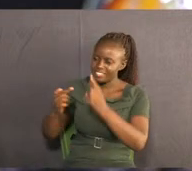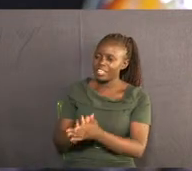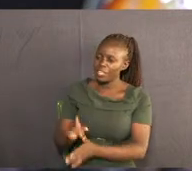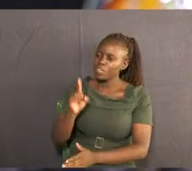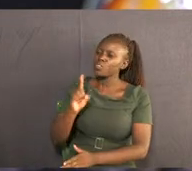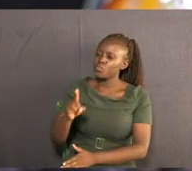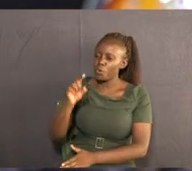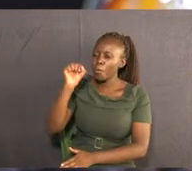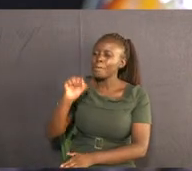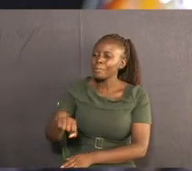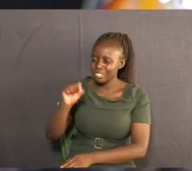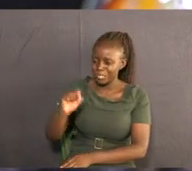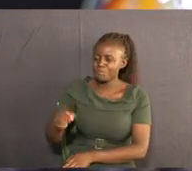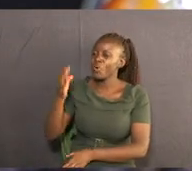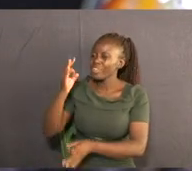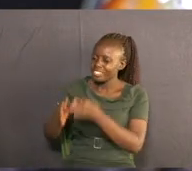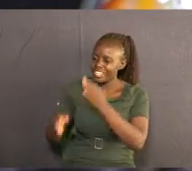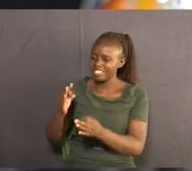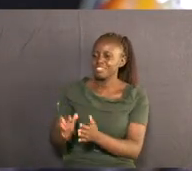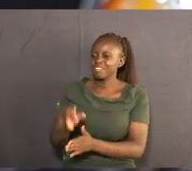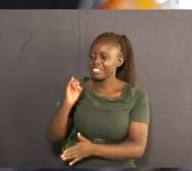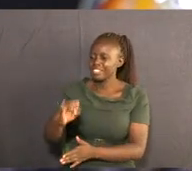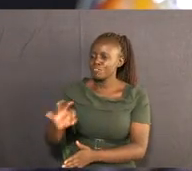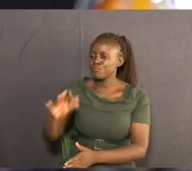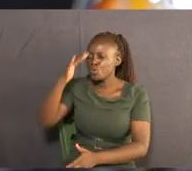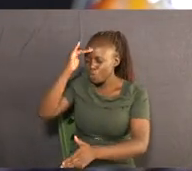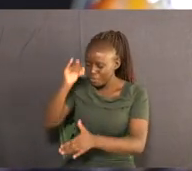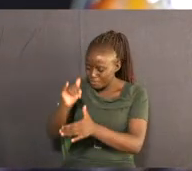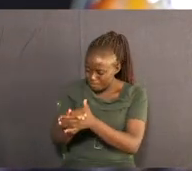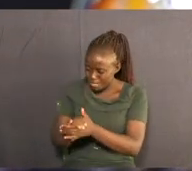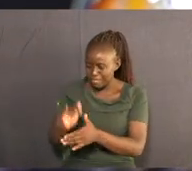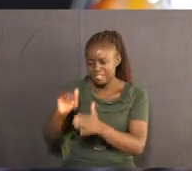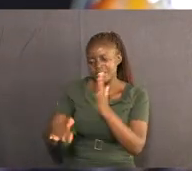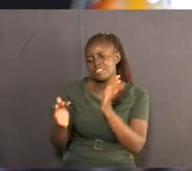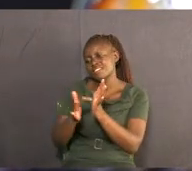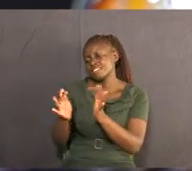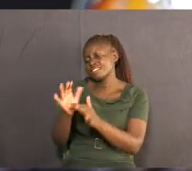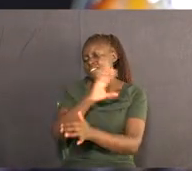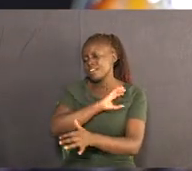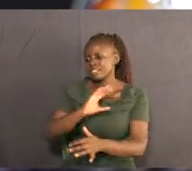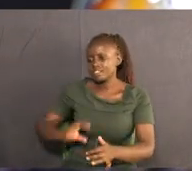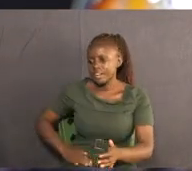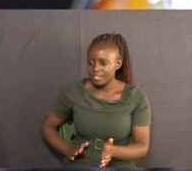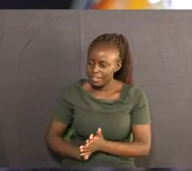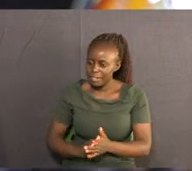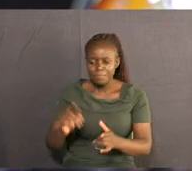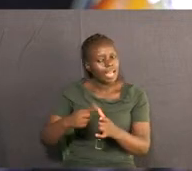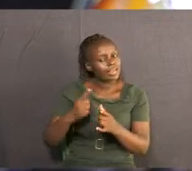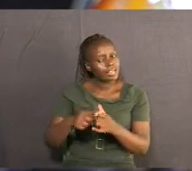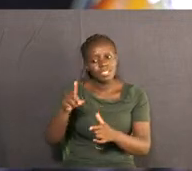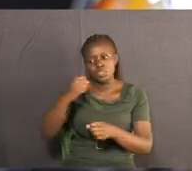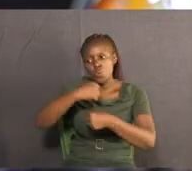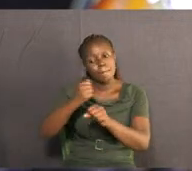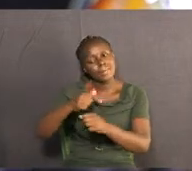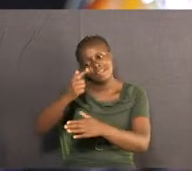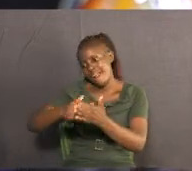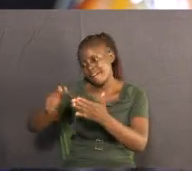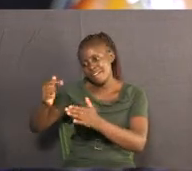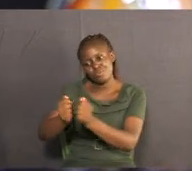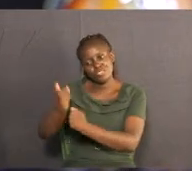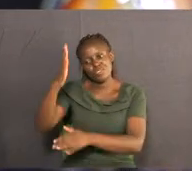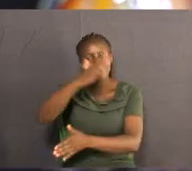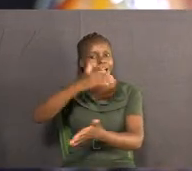be justified if you just put your faith in Jesus Christ. And once you are made right with God.